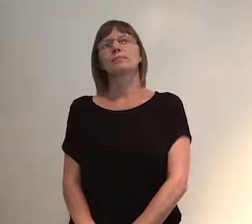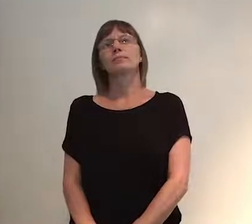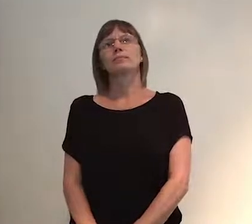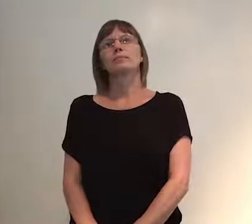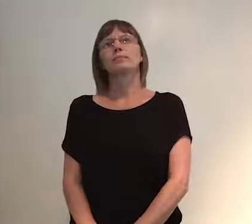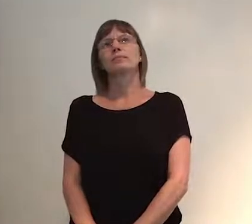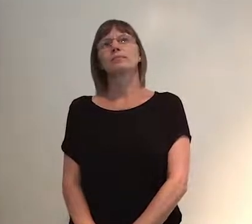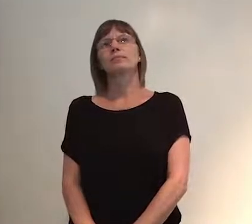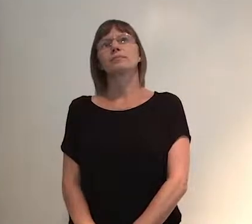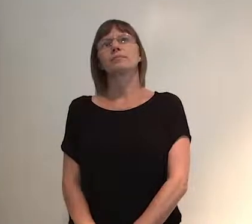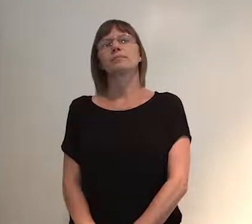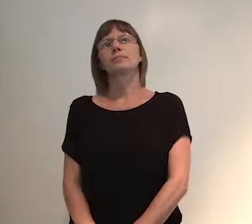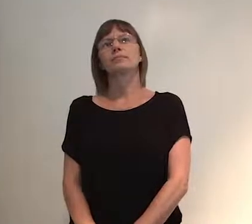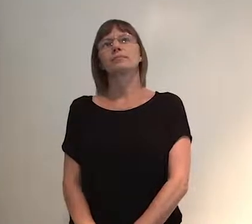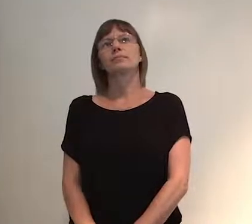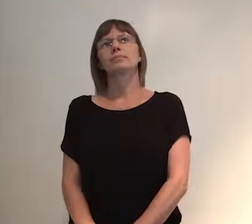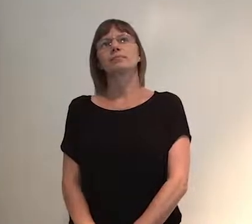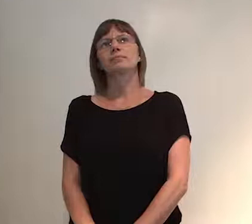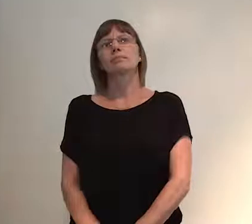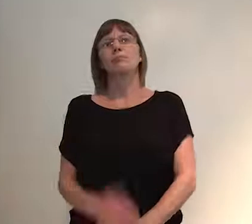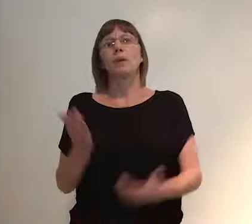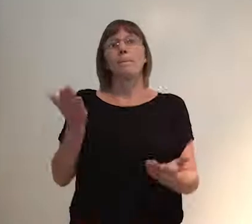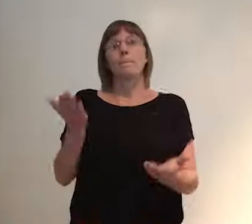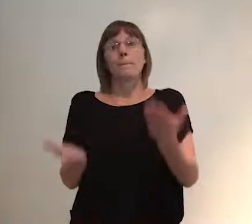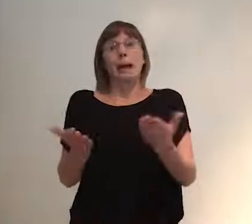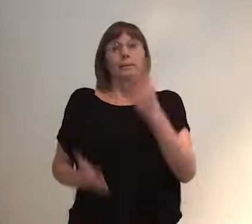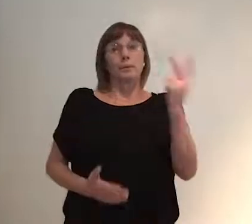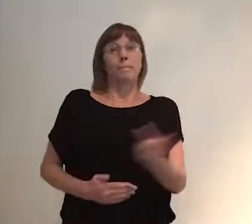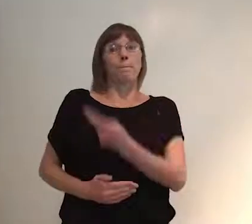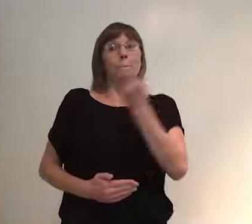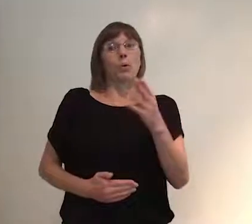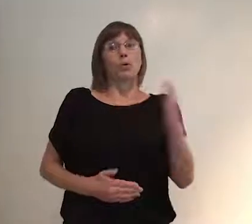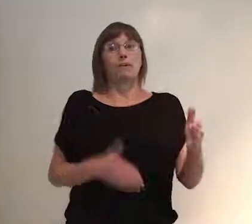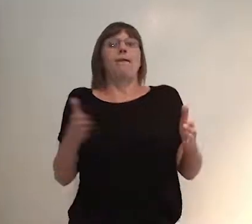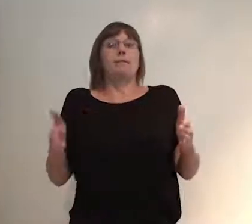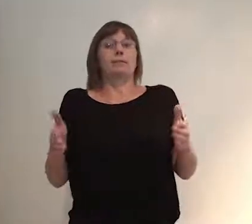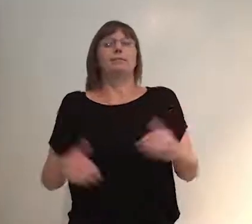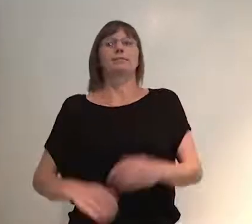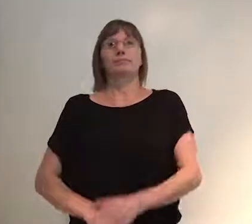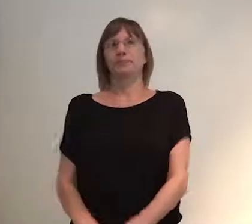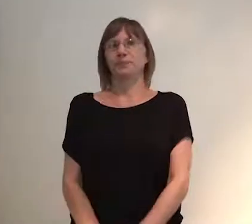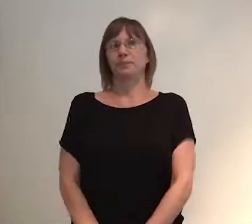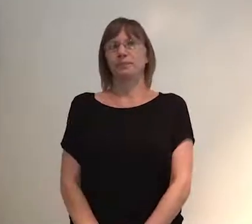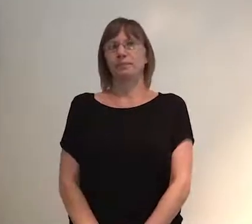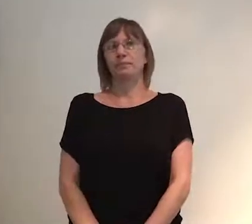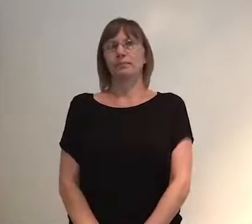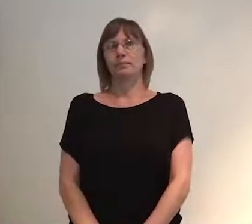left. So now we're balancing up both sides,